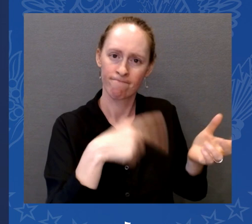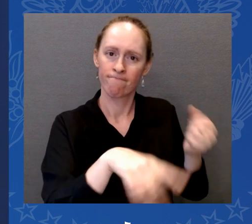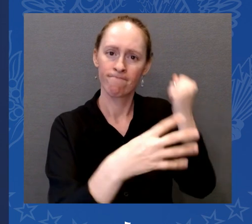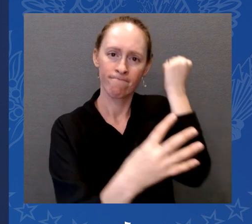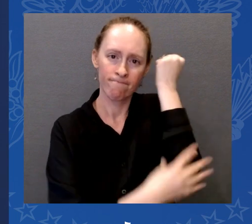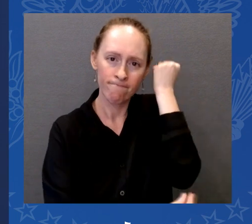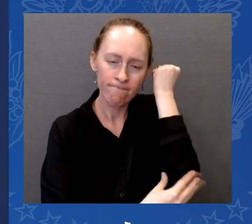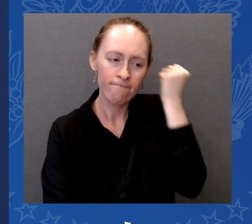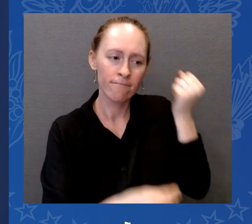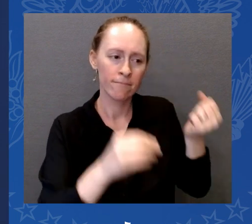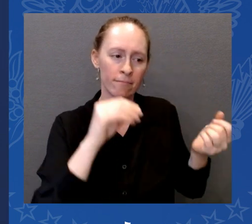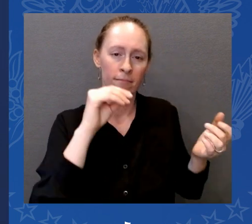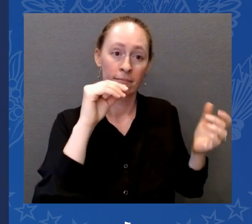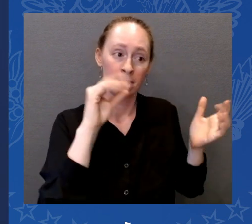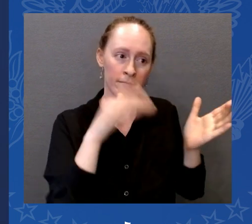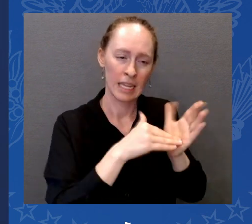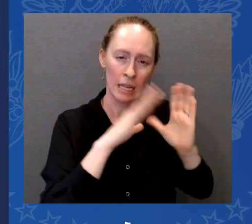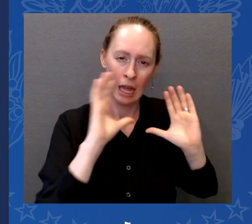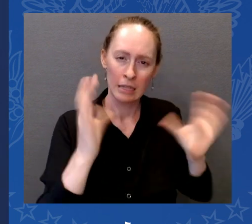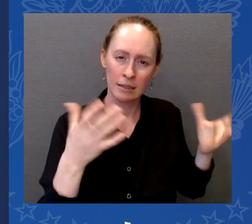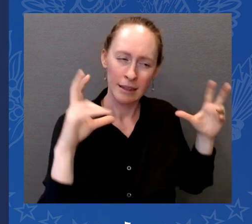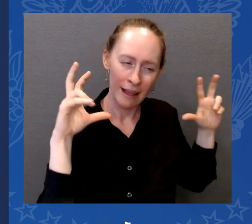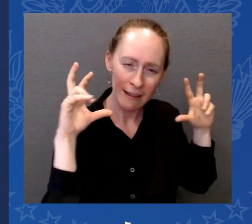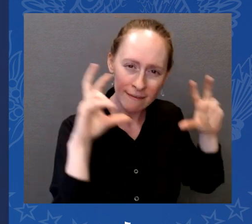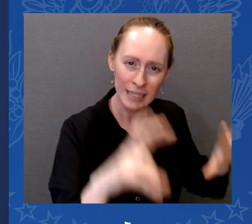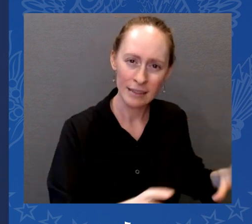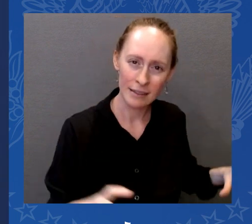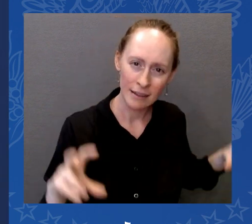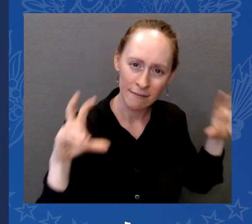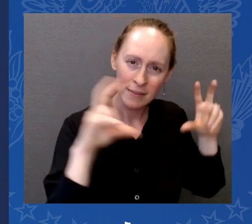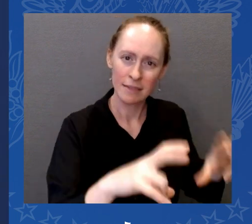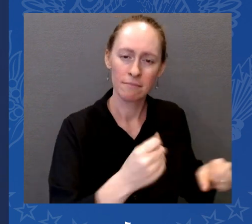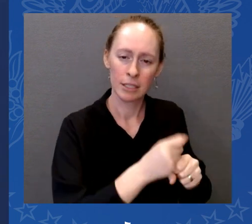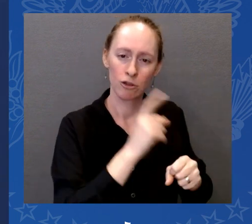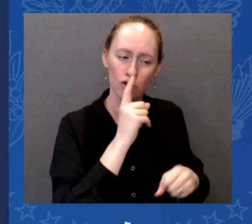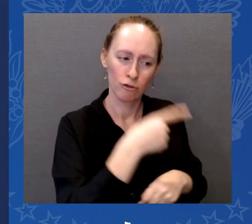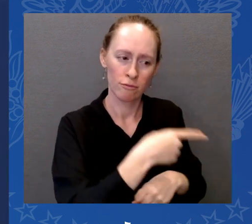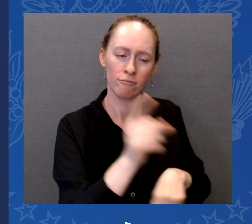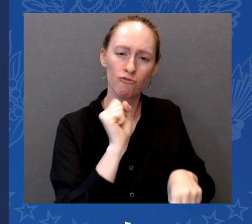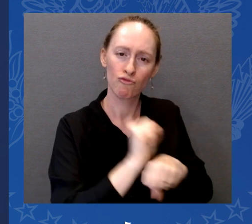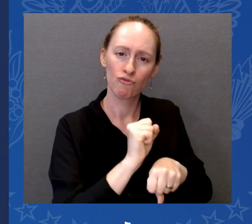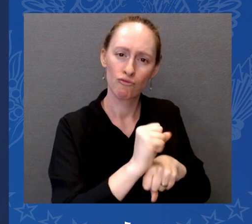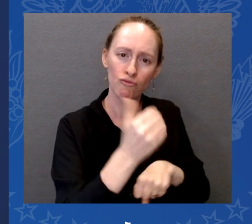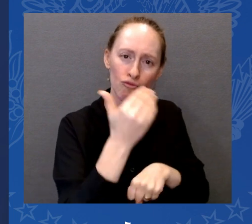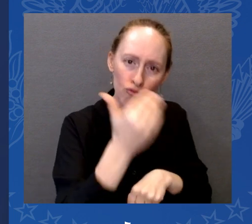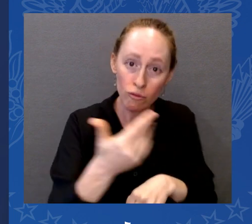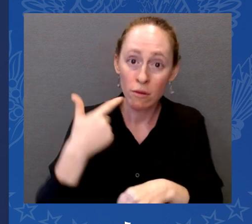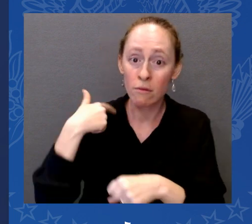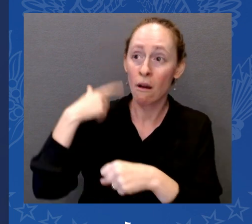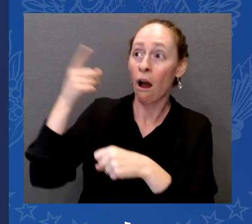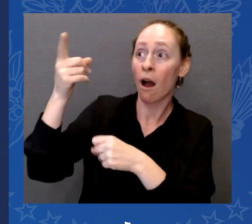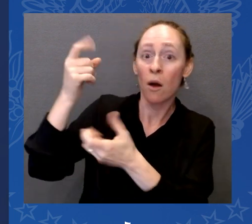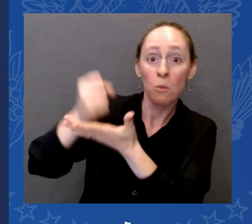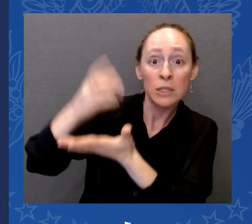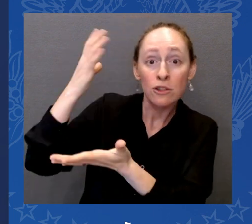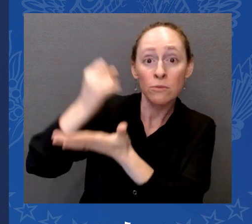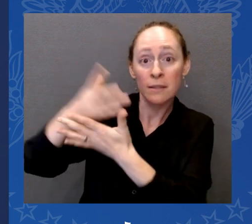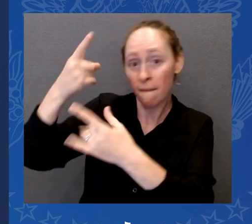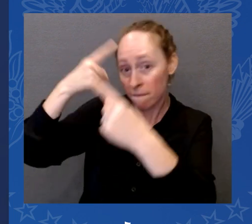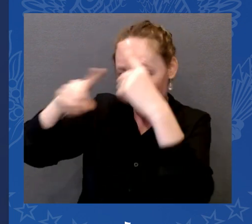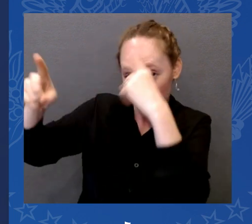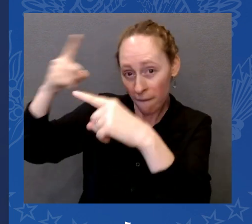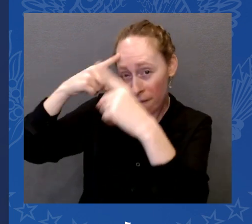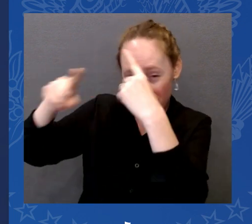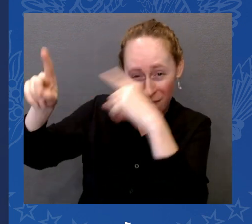just wealth. An economy that works for everyone. So the poor have a ladder up, the middle class can do better, and when that happens, the wealthy do